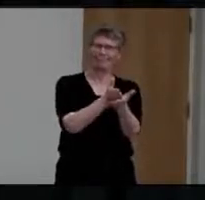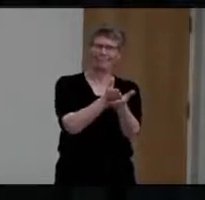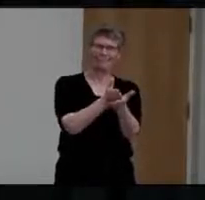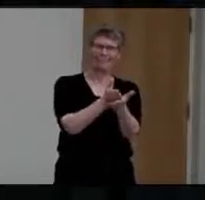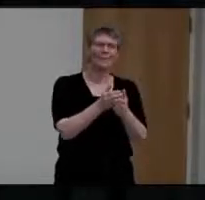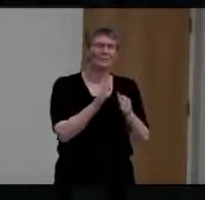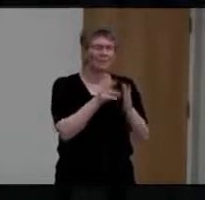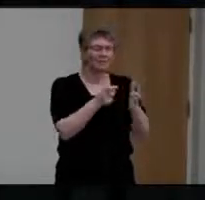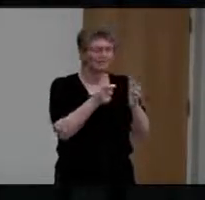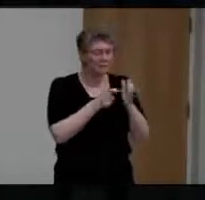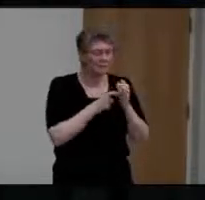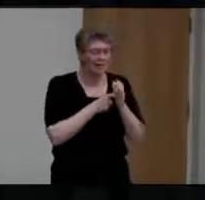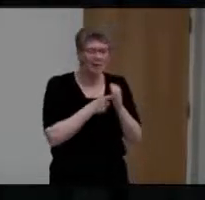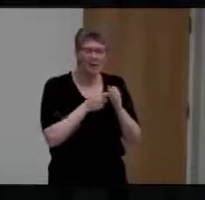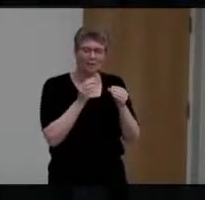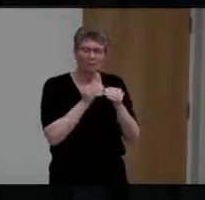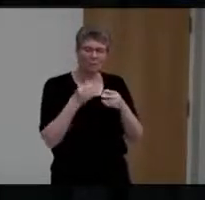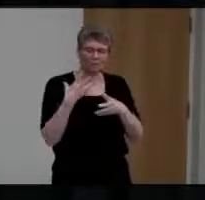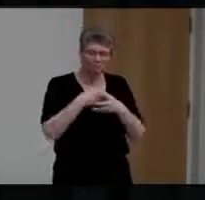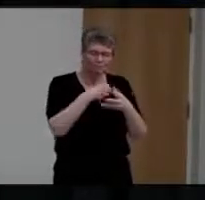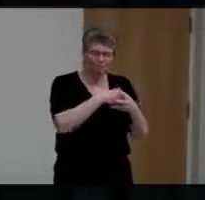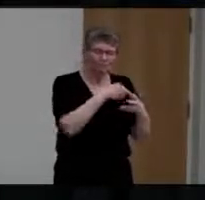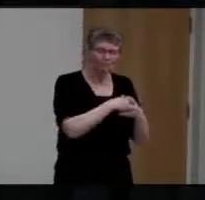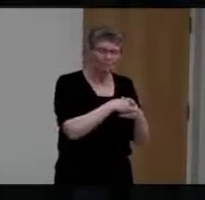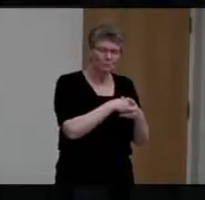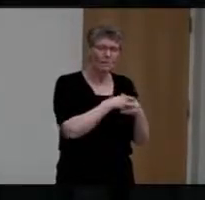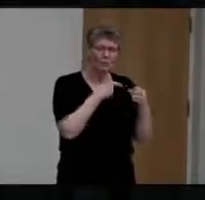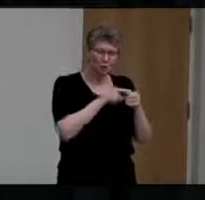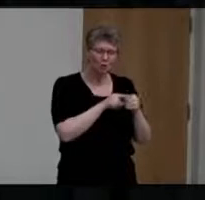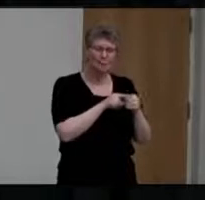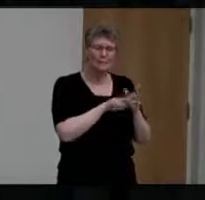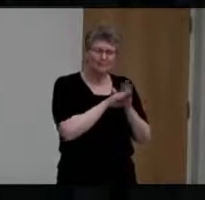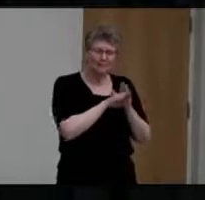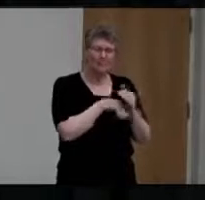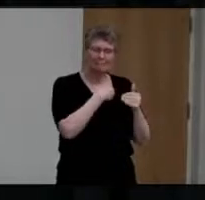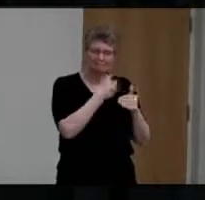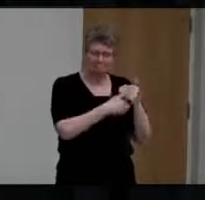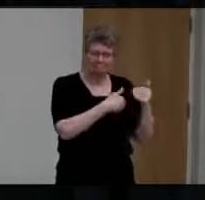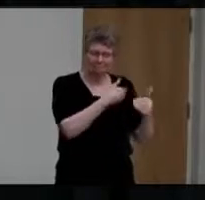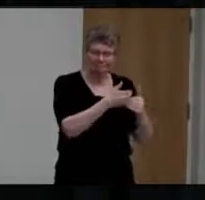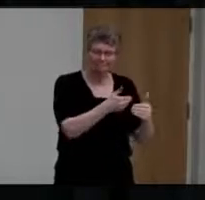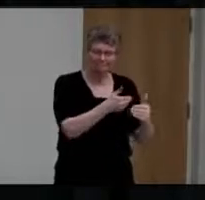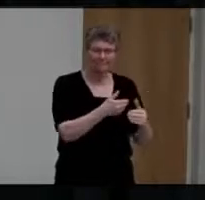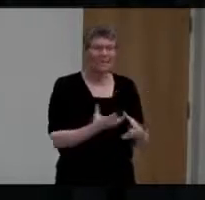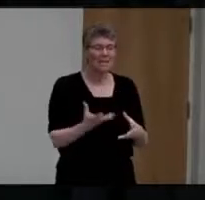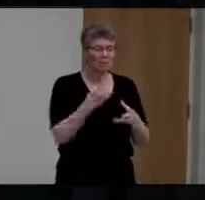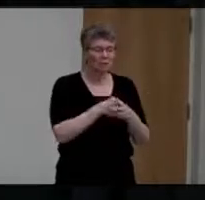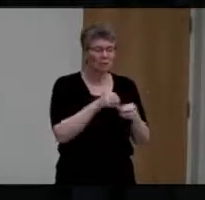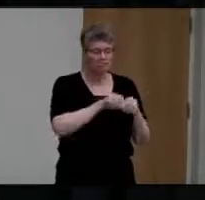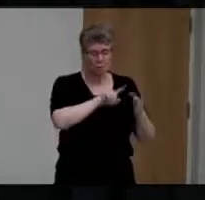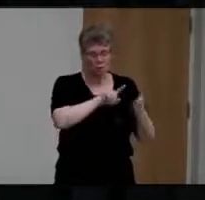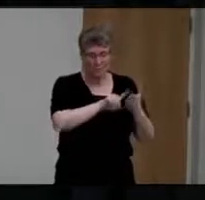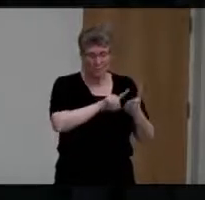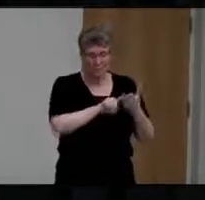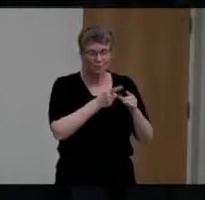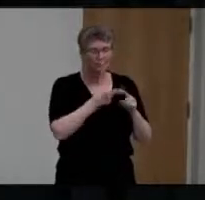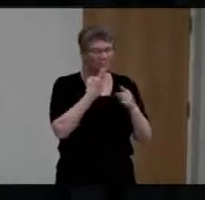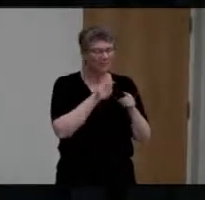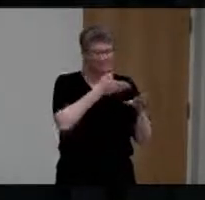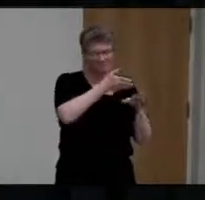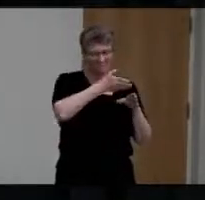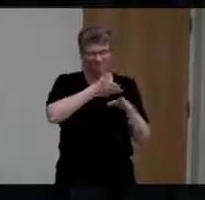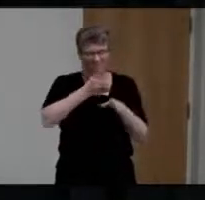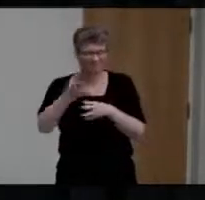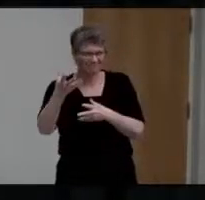development. That's cross-disciplinary, interdisciplinary input on the academic basic research side of things, but that's also input